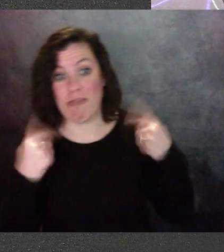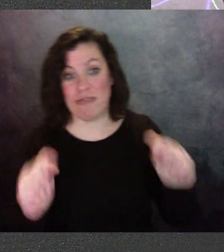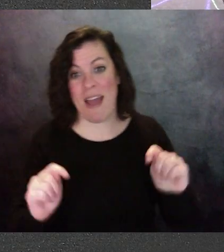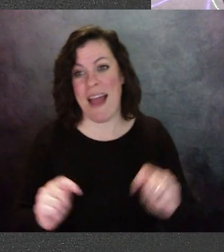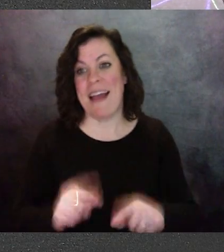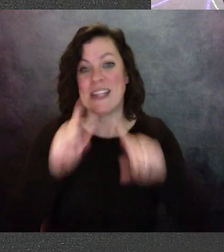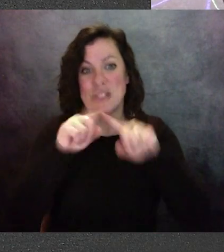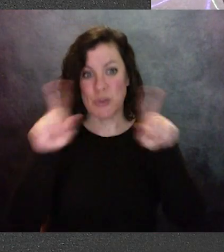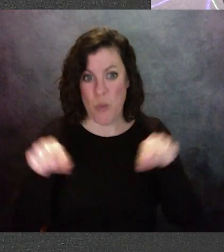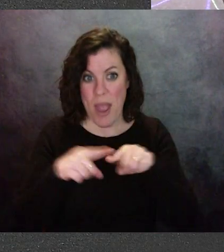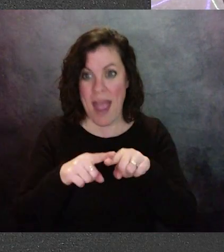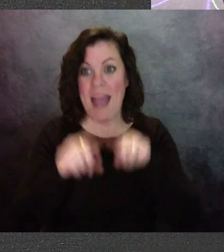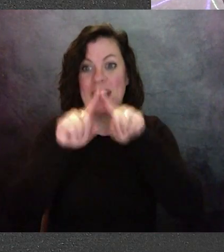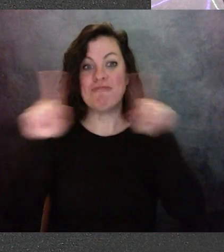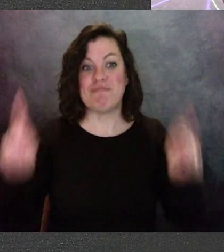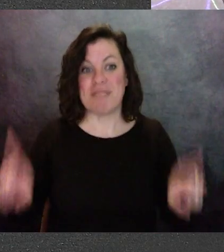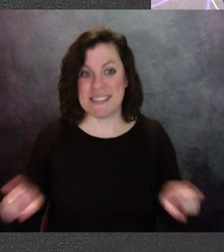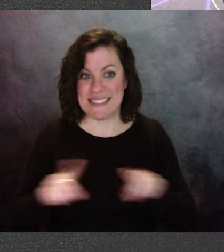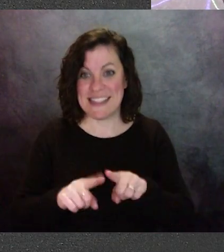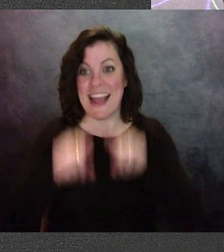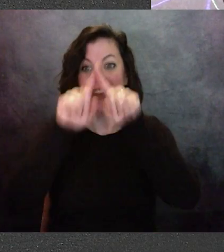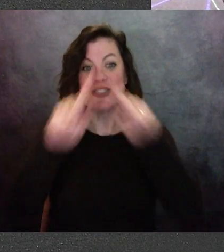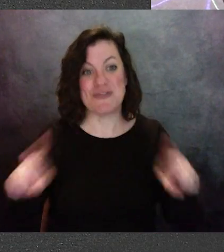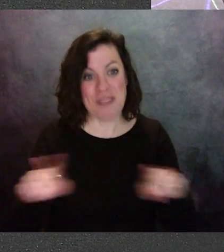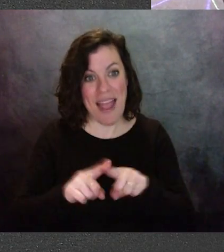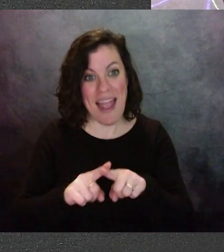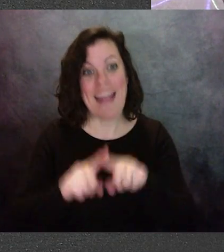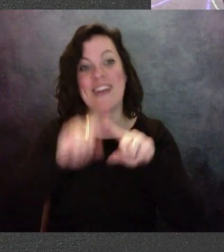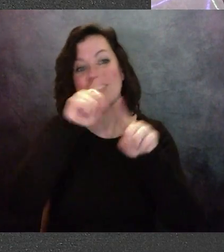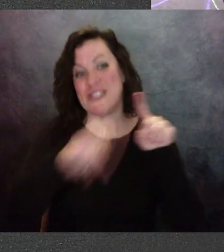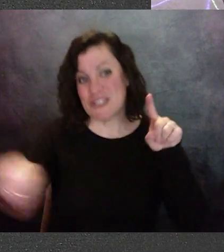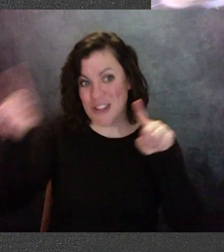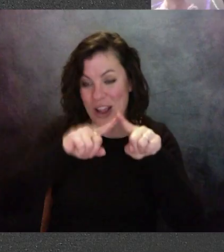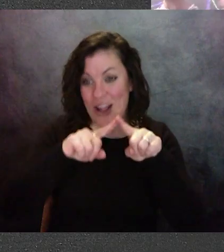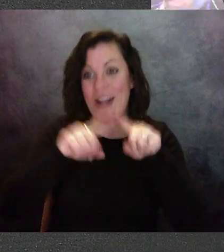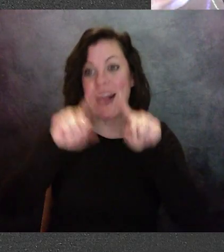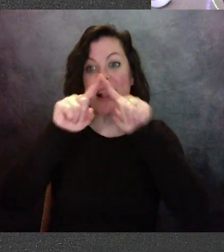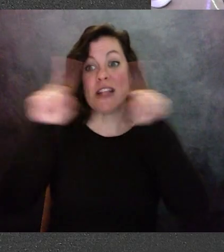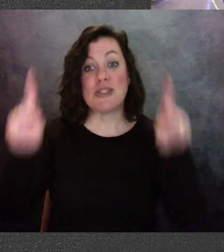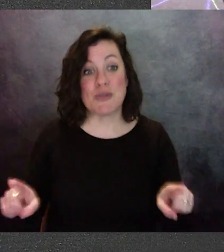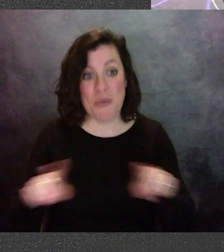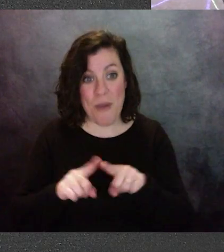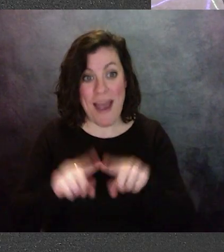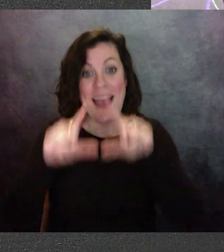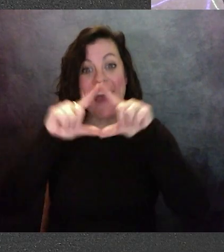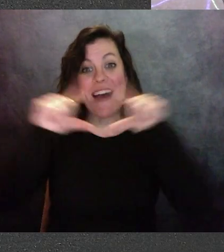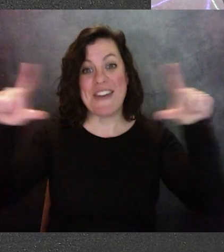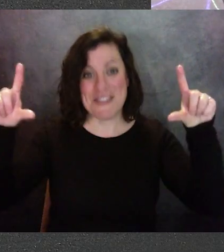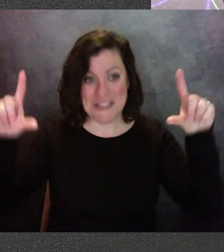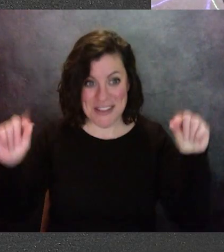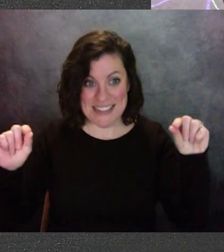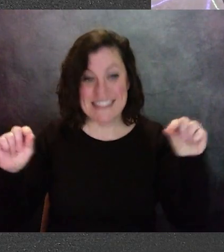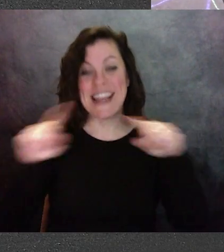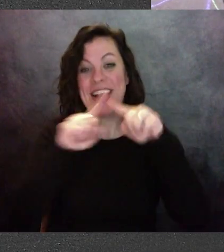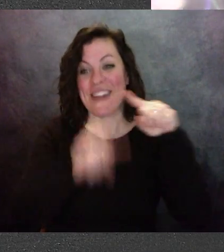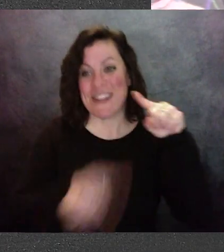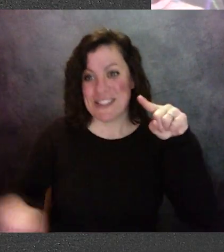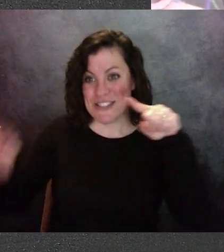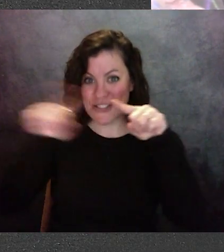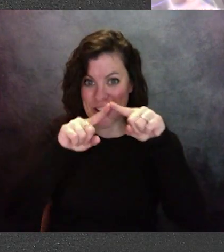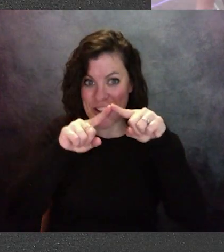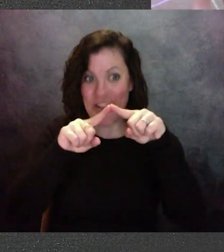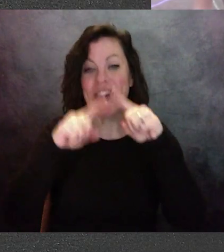Squares, rectangle, triangle, circle, squares, rectangle, circles, triangle, squares. Repeat.